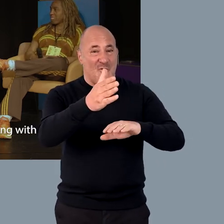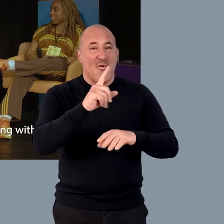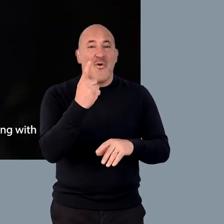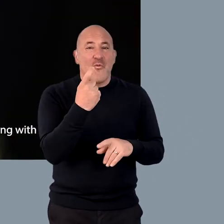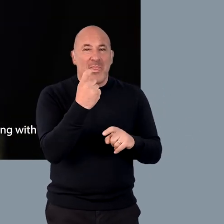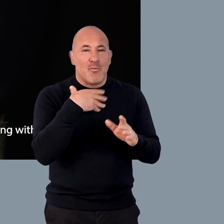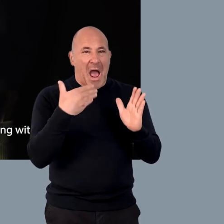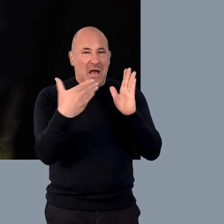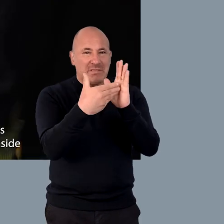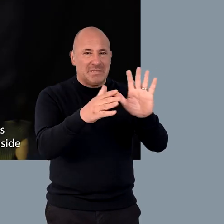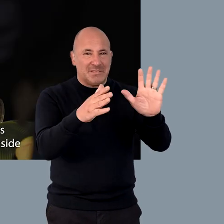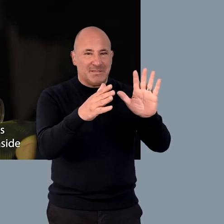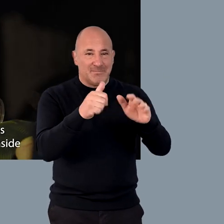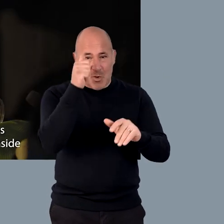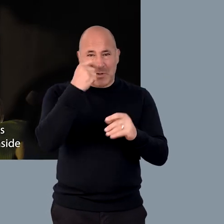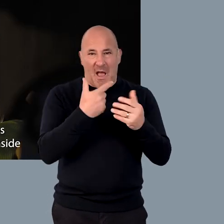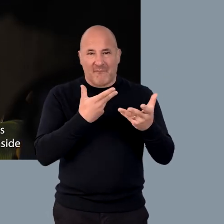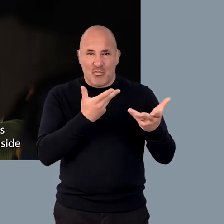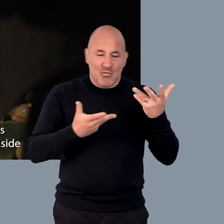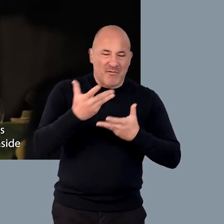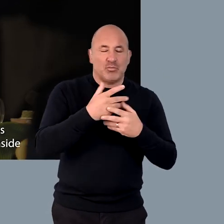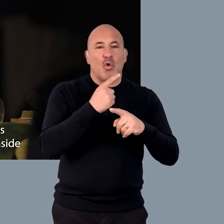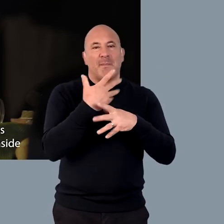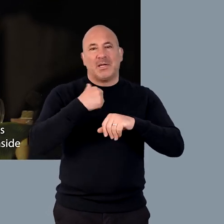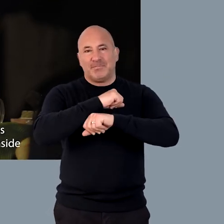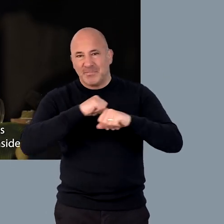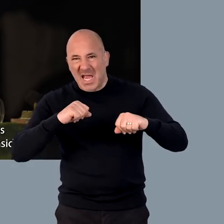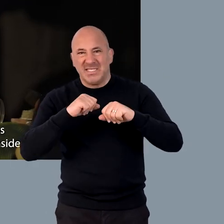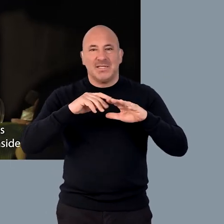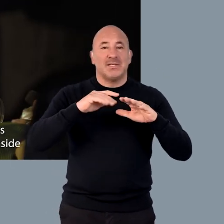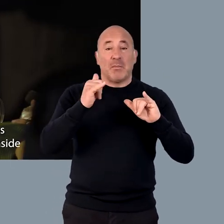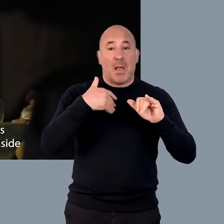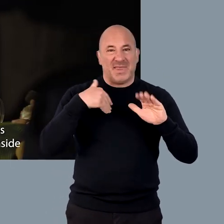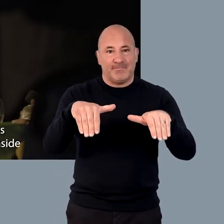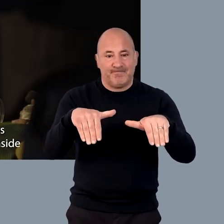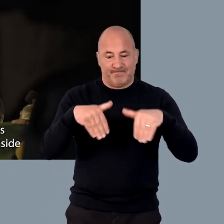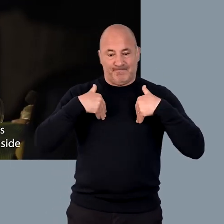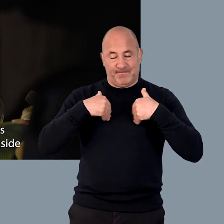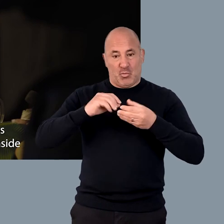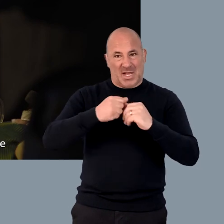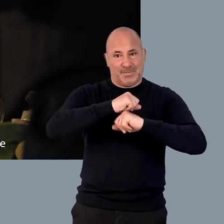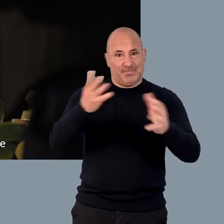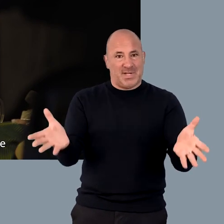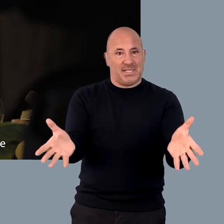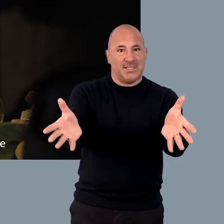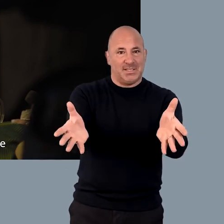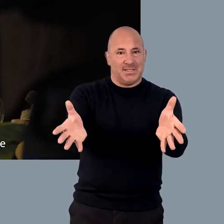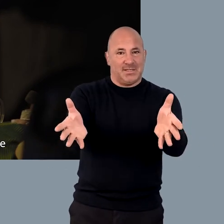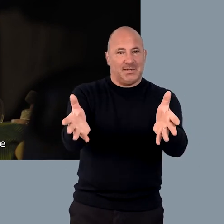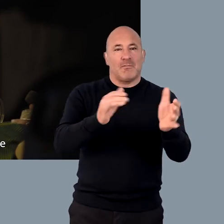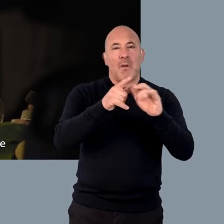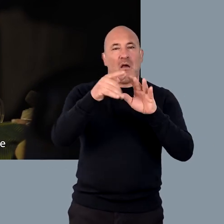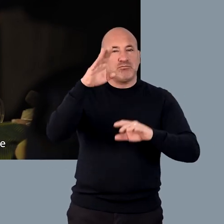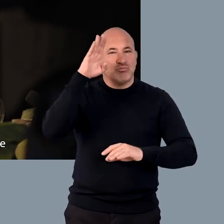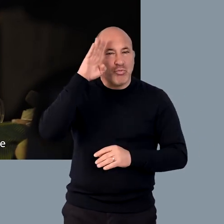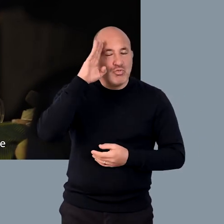i want to kind of along with that is i know there's sometimes conversations about making space and about stepping aside to create space but